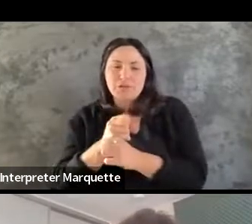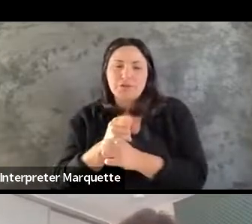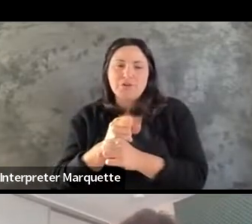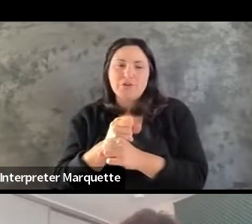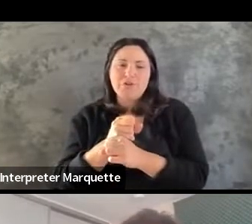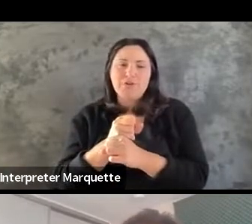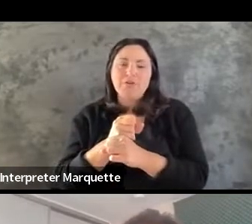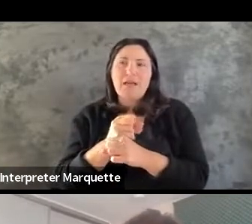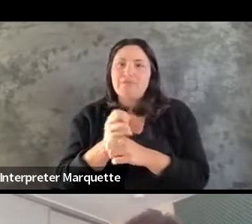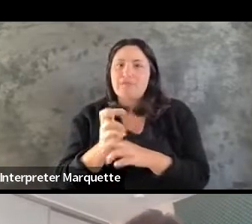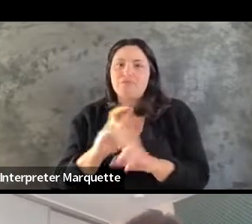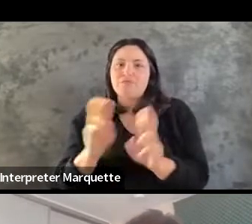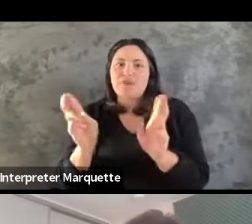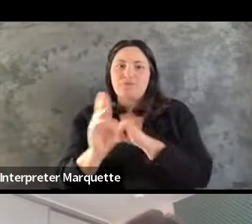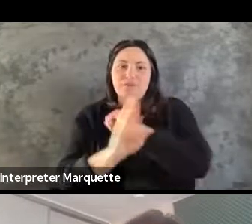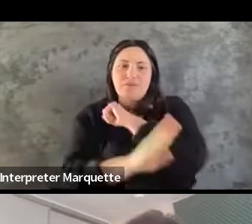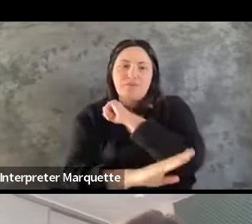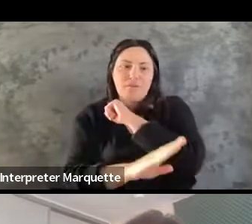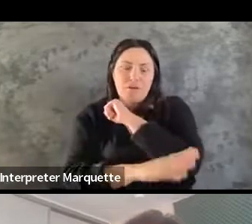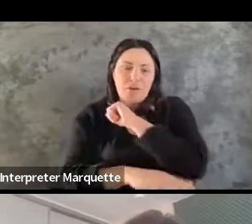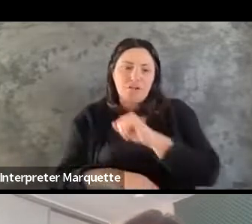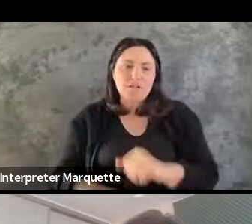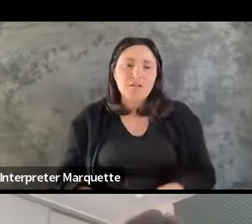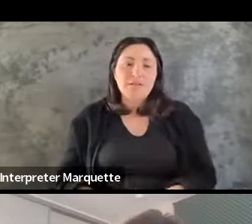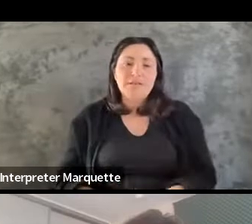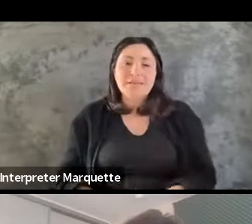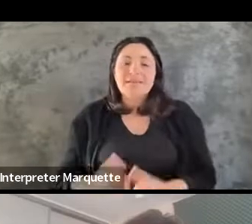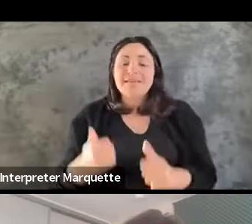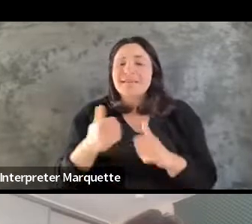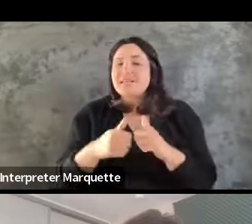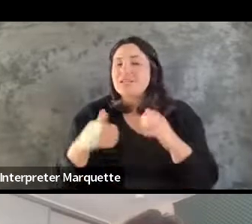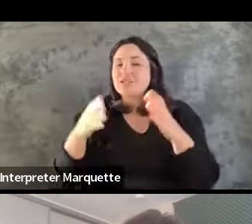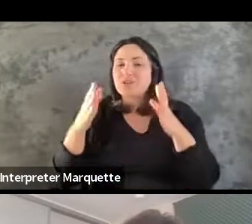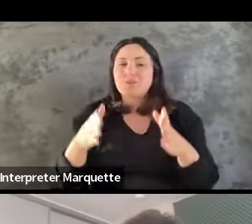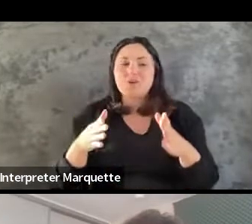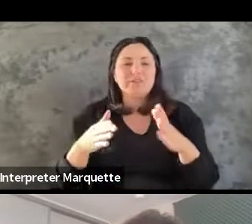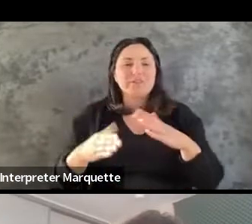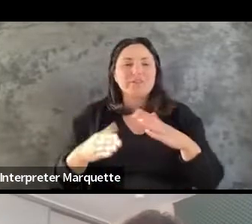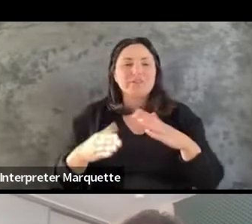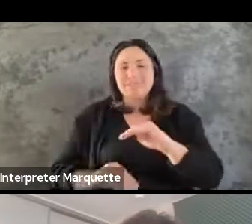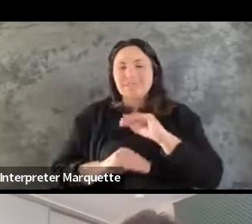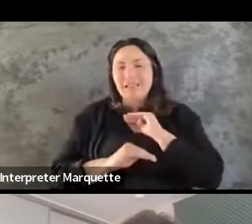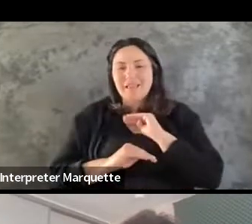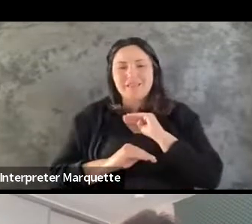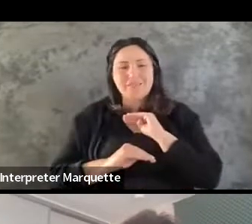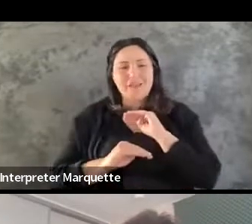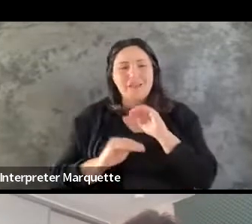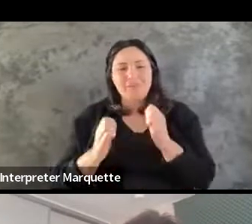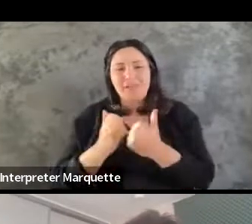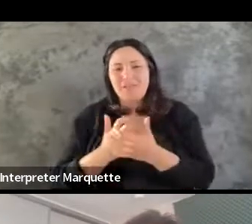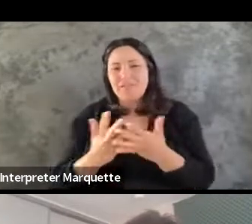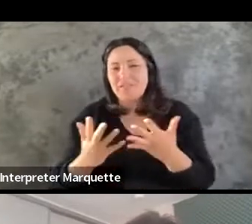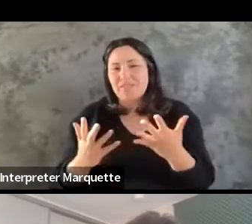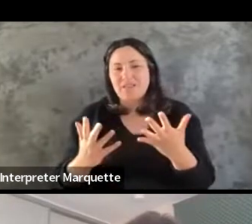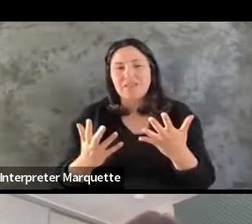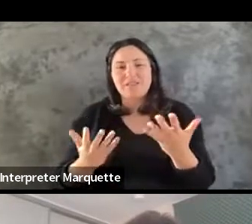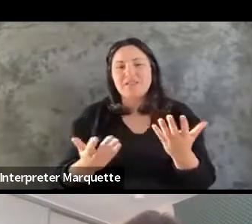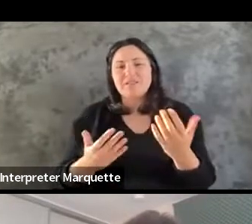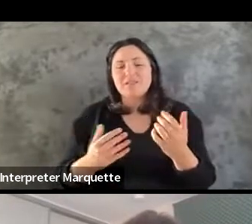There's no way that we're going to satisfy every single person on every front with our response